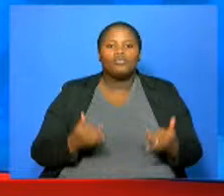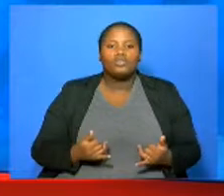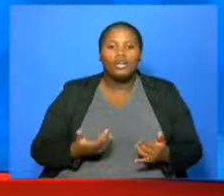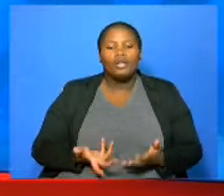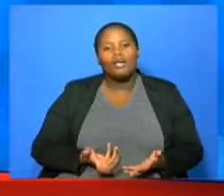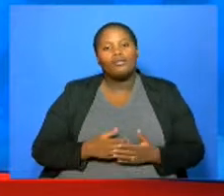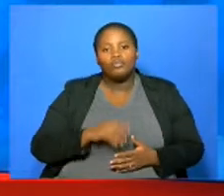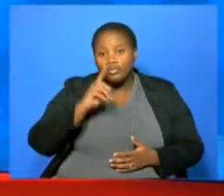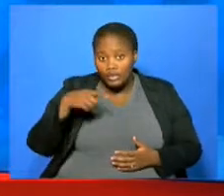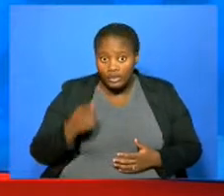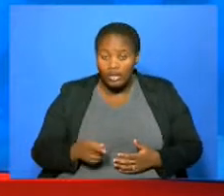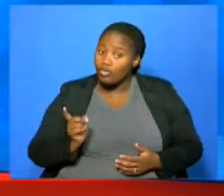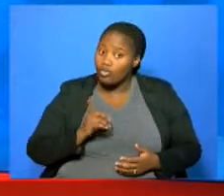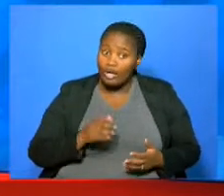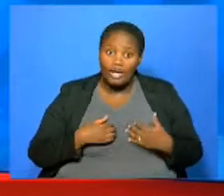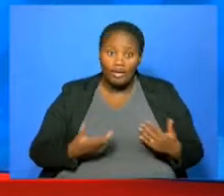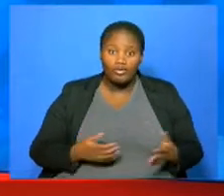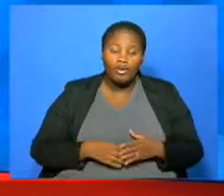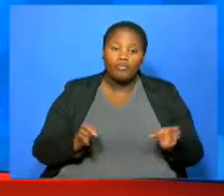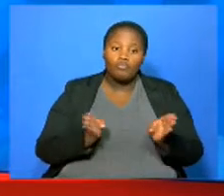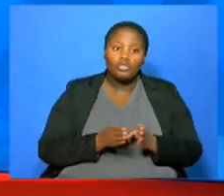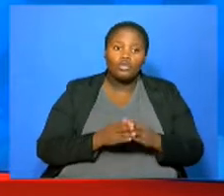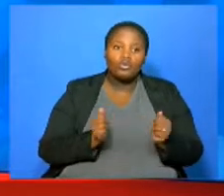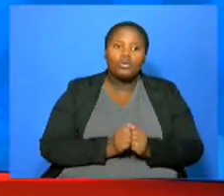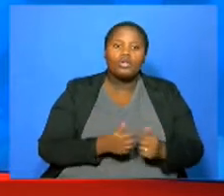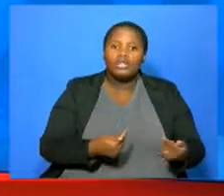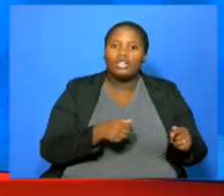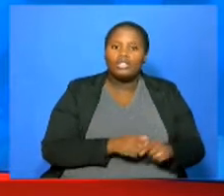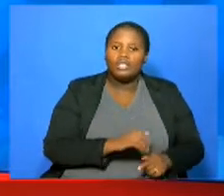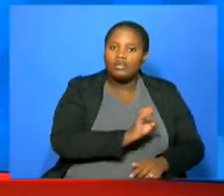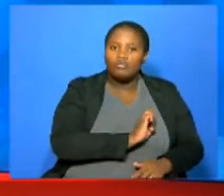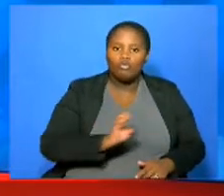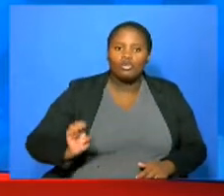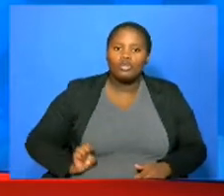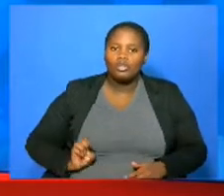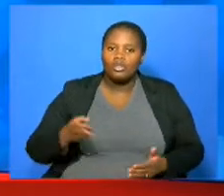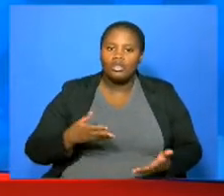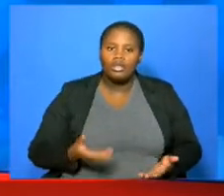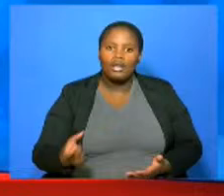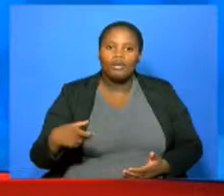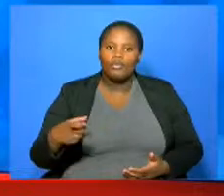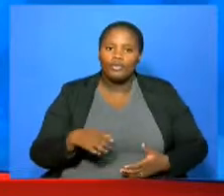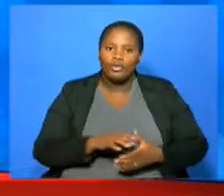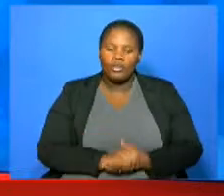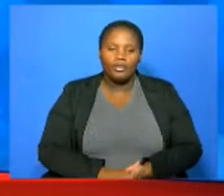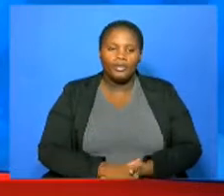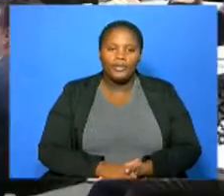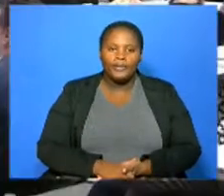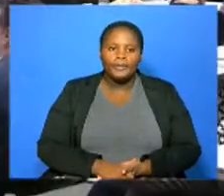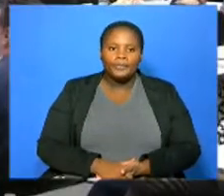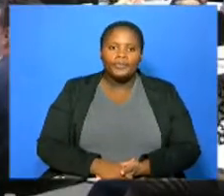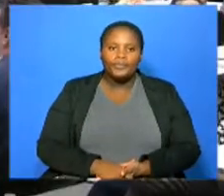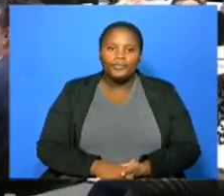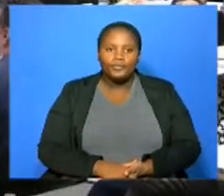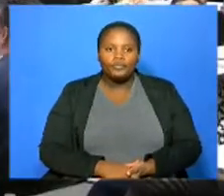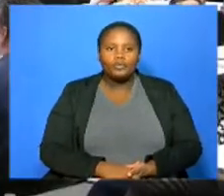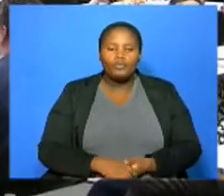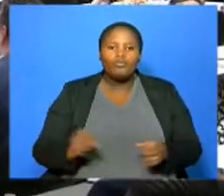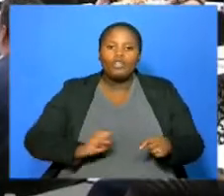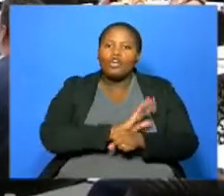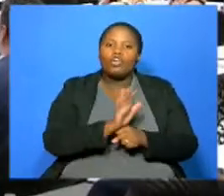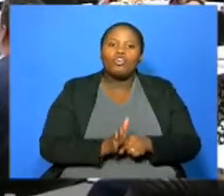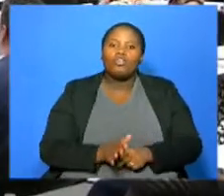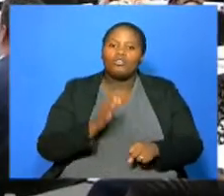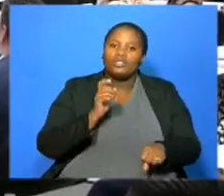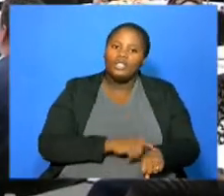statement at the ongoing Heads of Mission Conference in Gaborone. Yenge Mali Moyo with the report. The